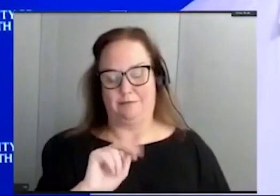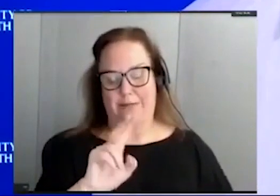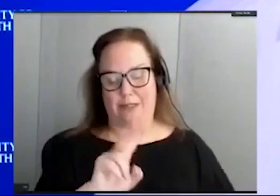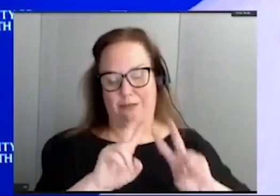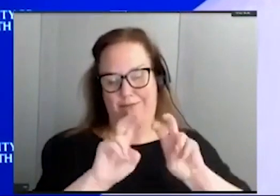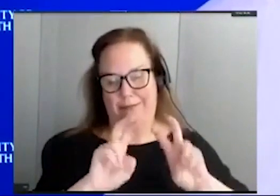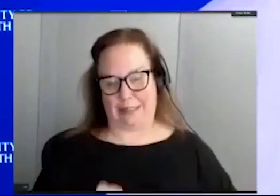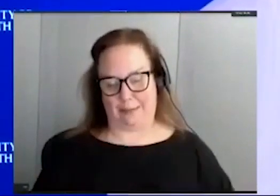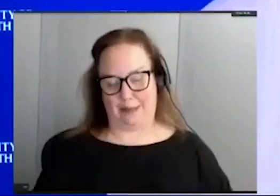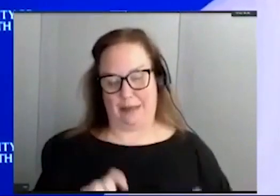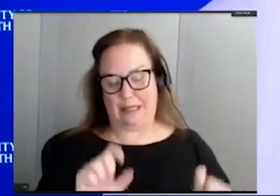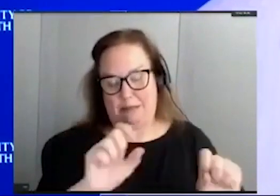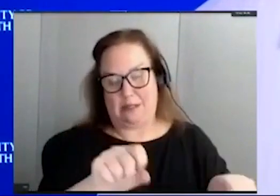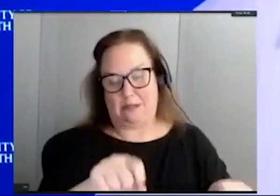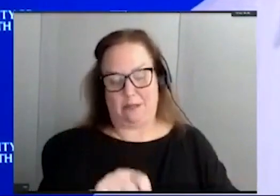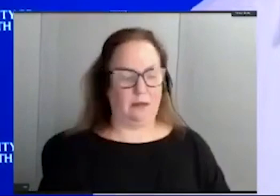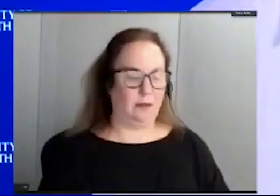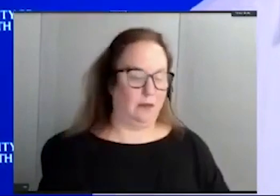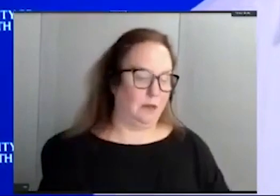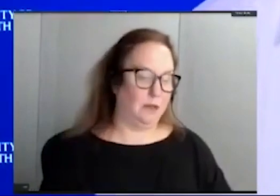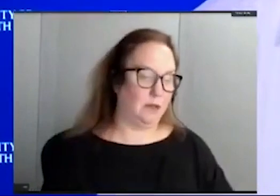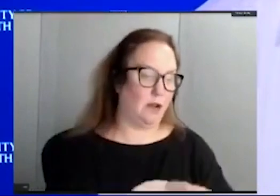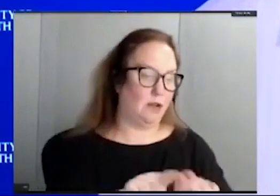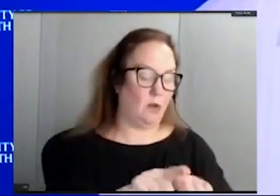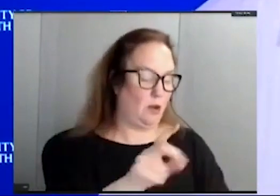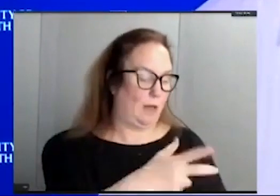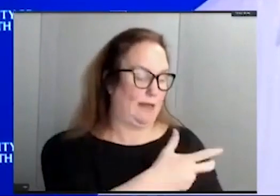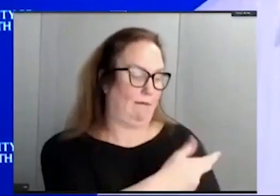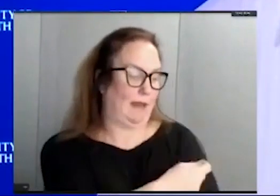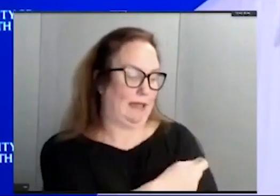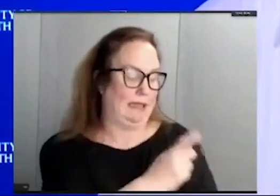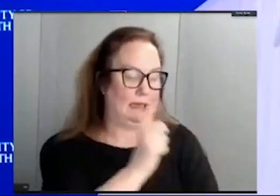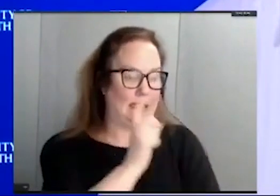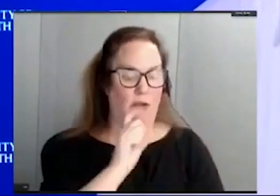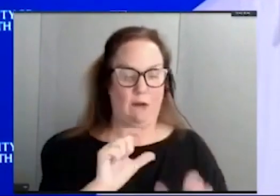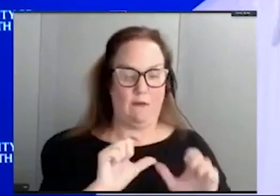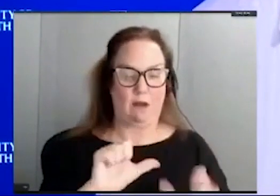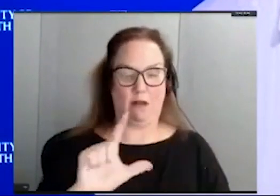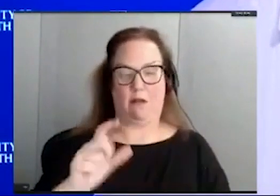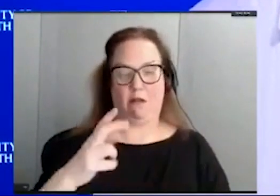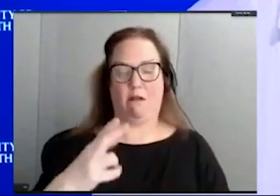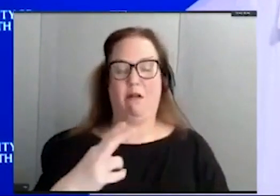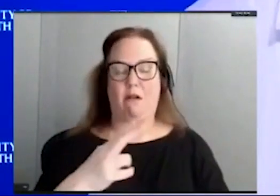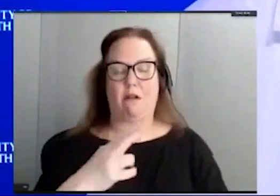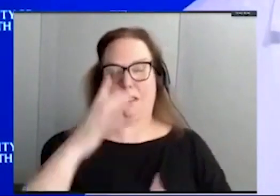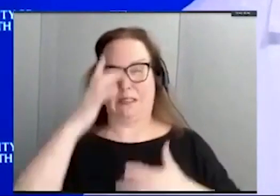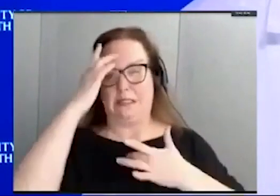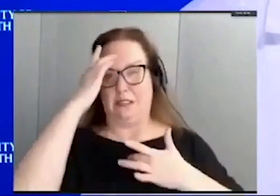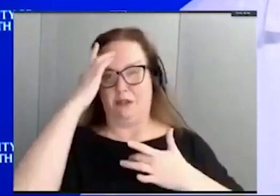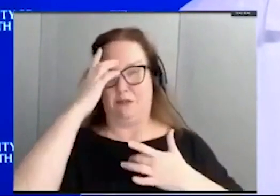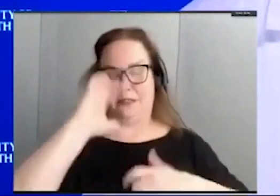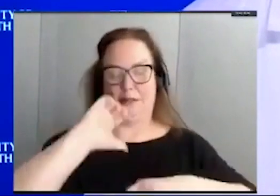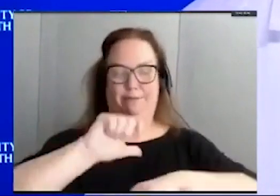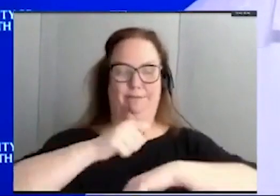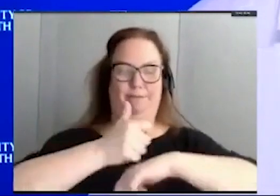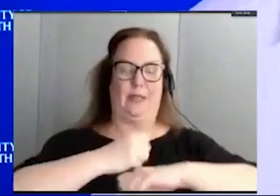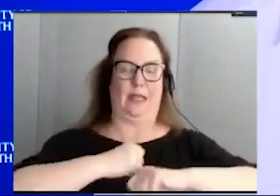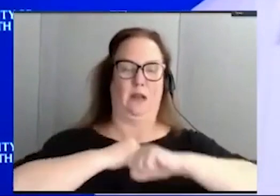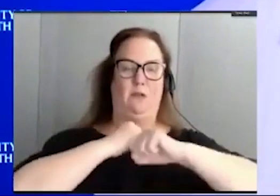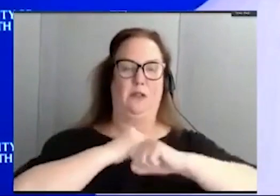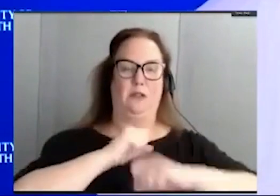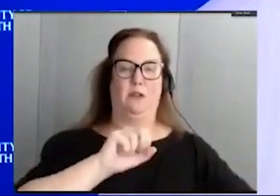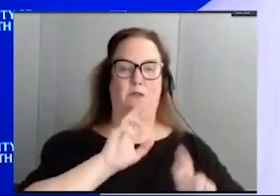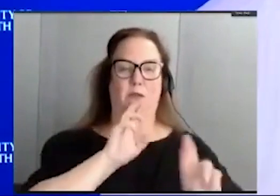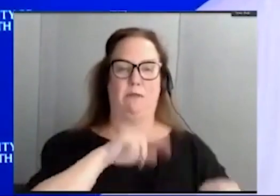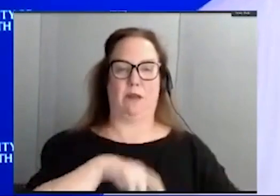There's also the thought that maybe when you get the vaccine, if you have long haul syndrome, that helps to reset things or increase that immune response to help